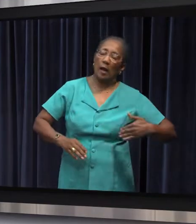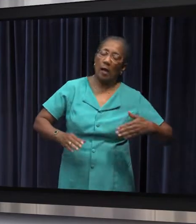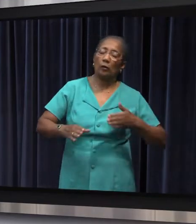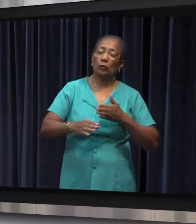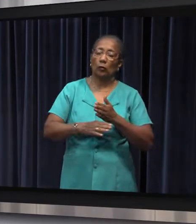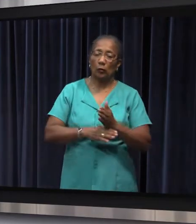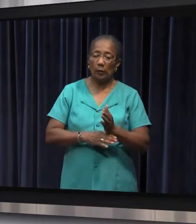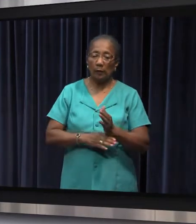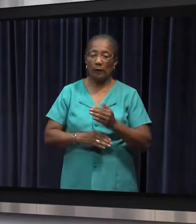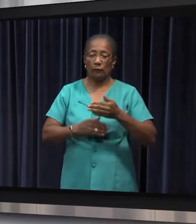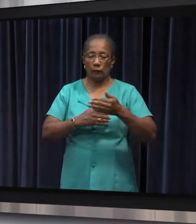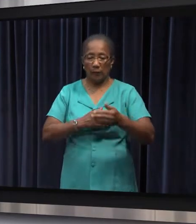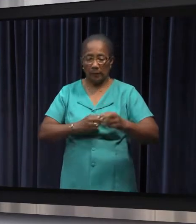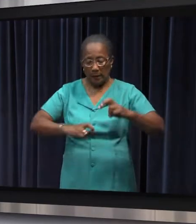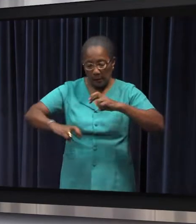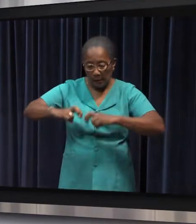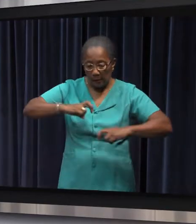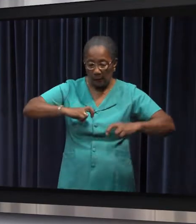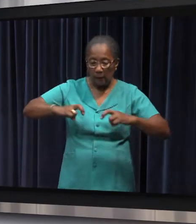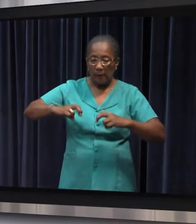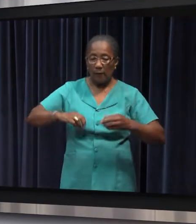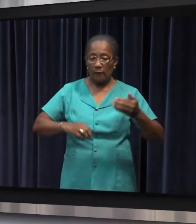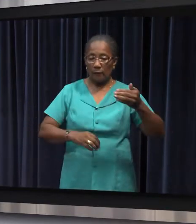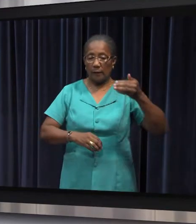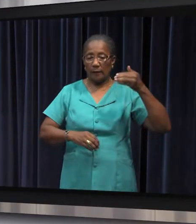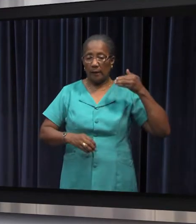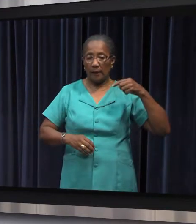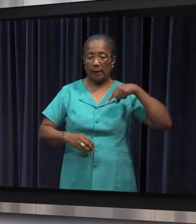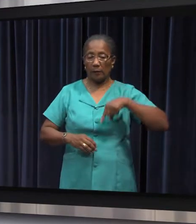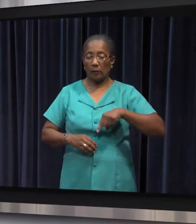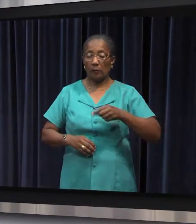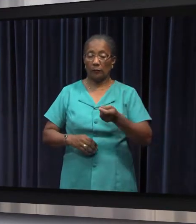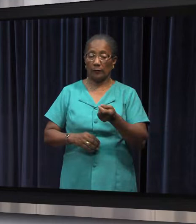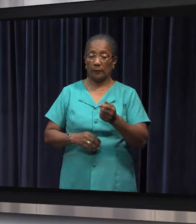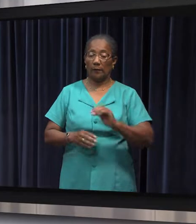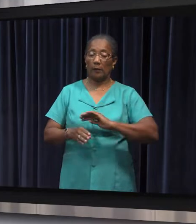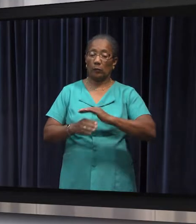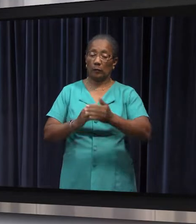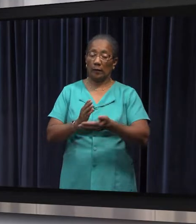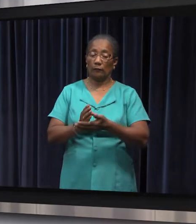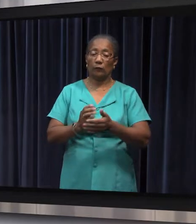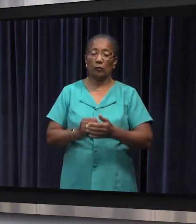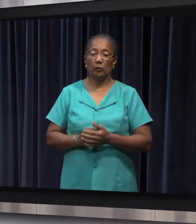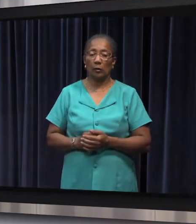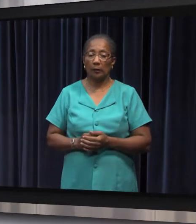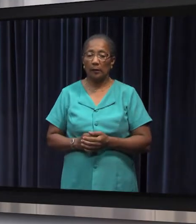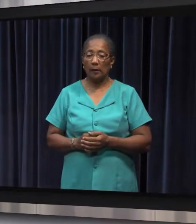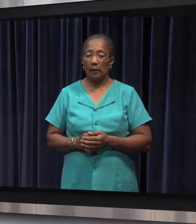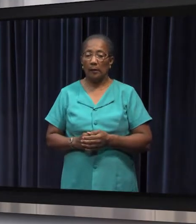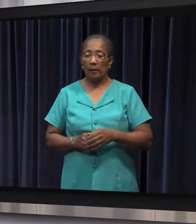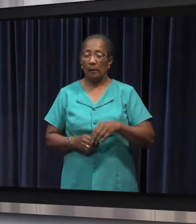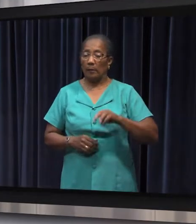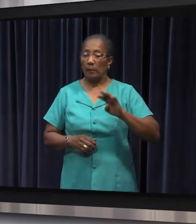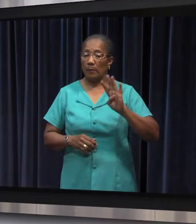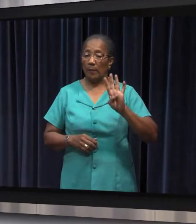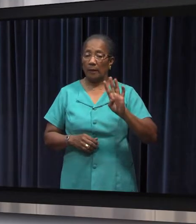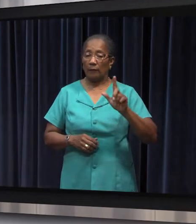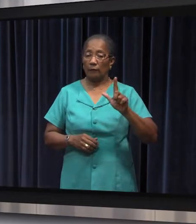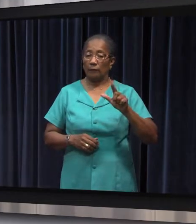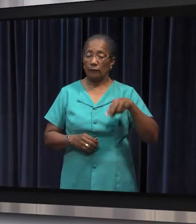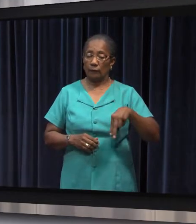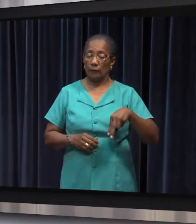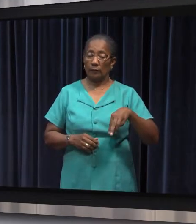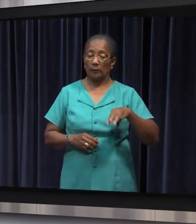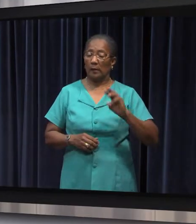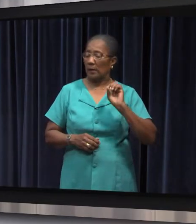the origin of the funds is completed. Melvin Bolfa cannot understand that. If it